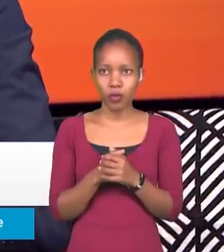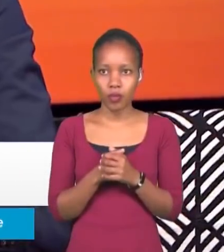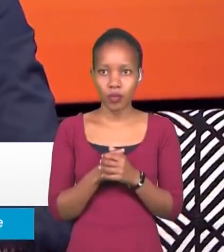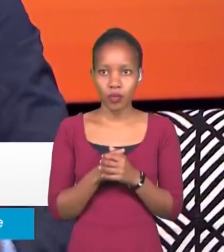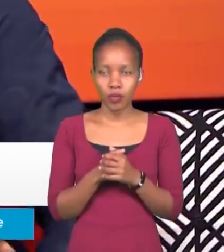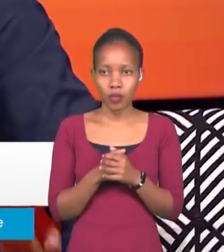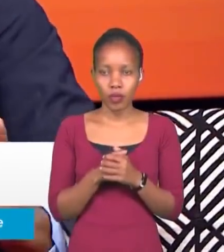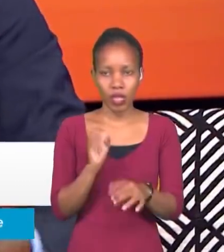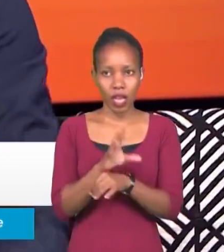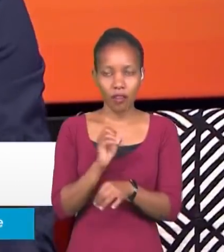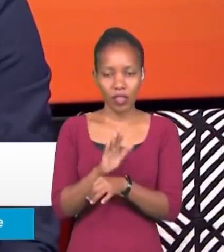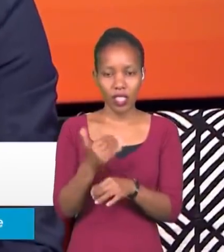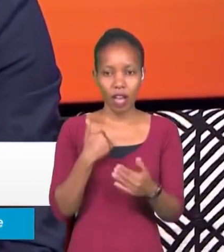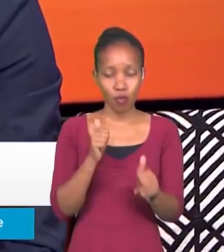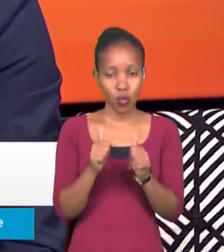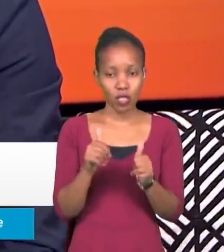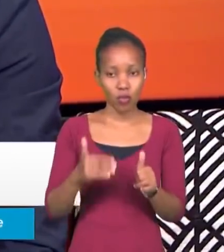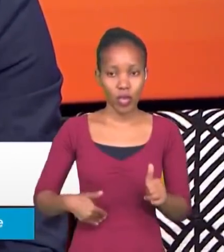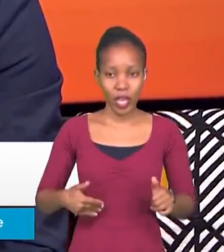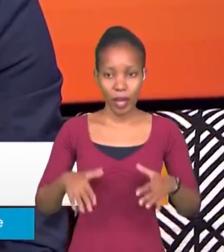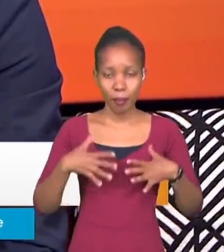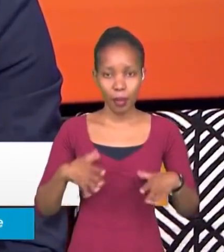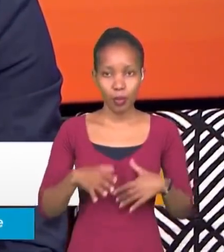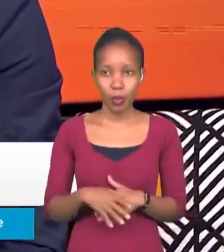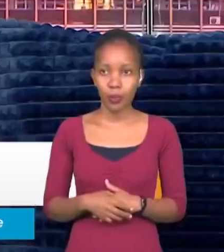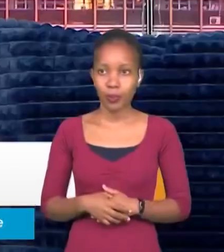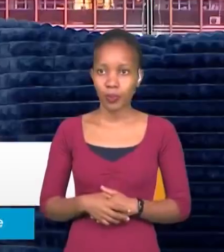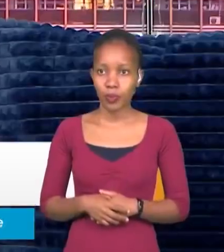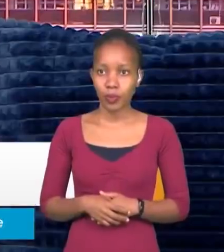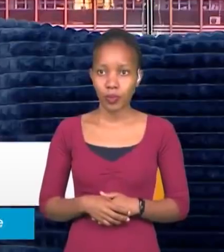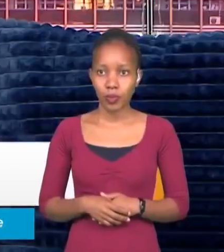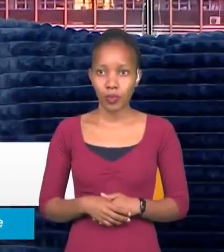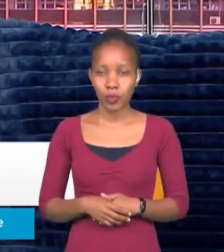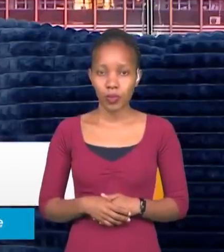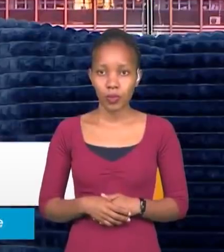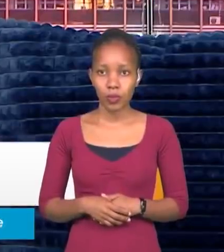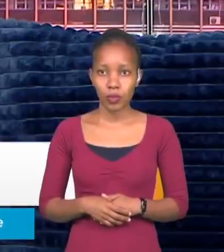what's your final advice for the young people? Final advice.